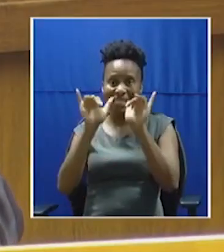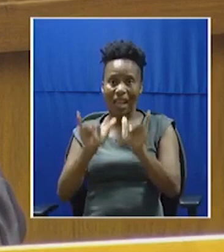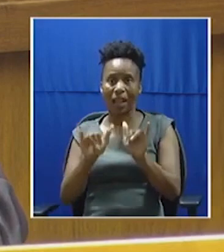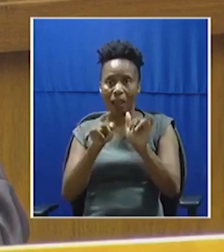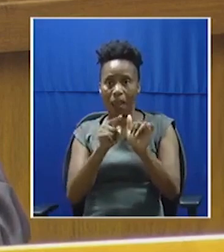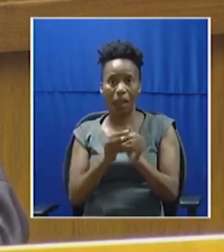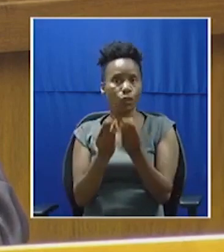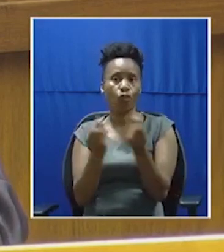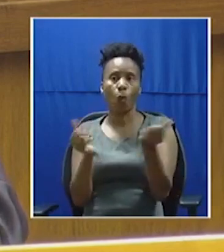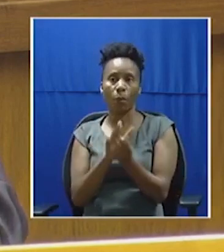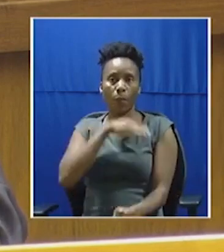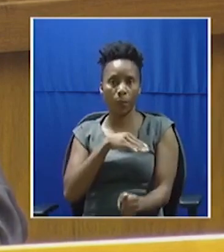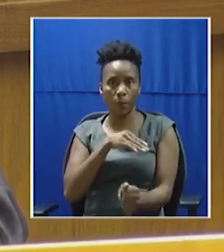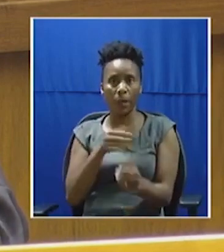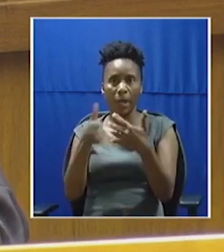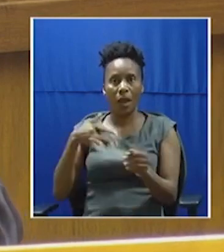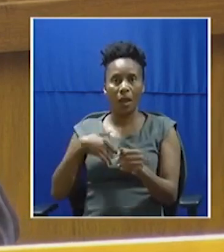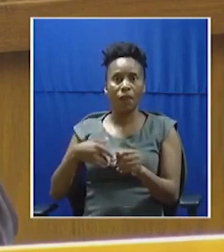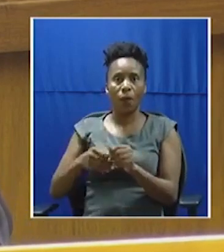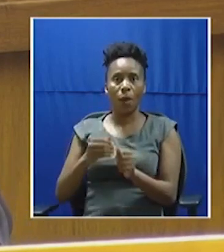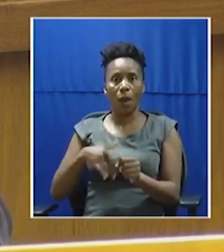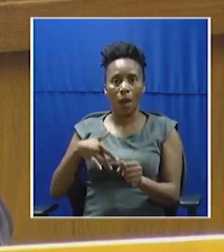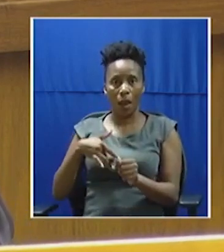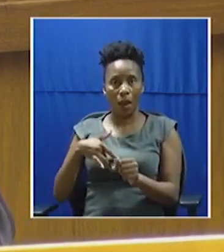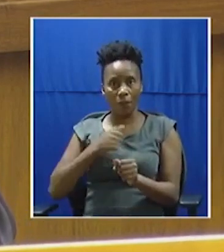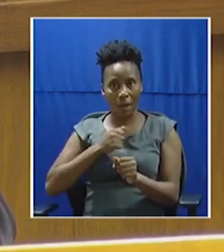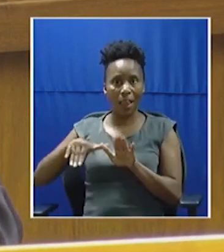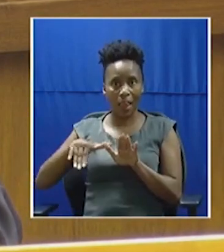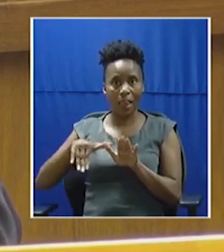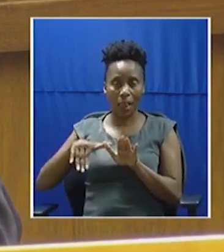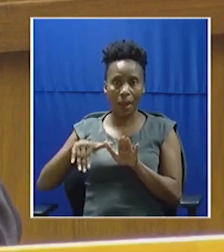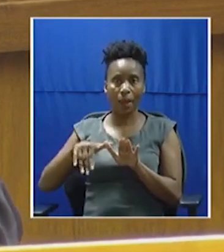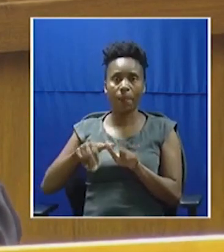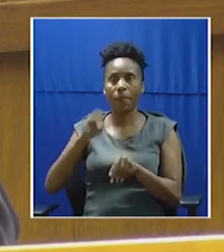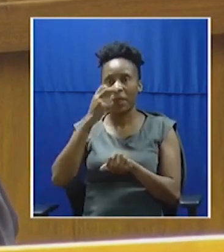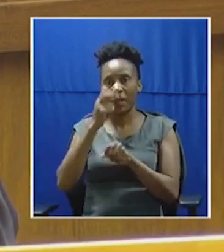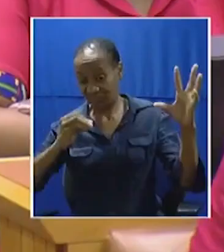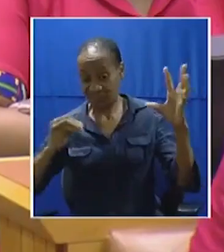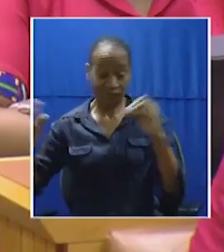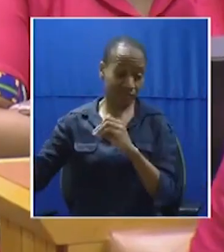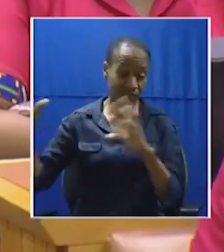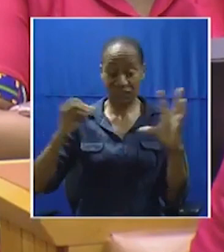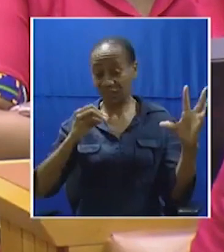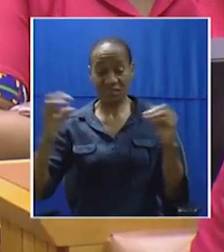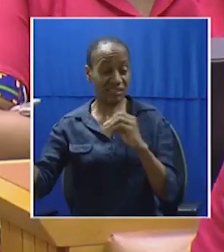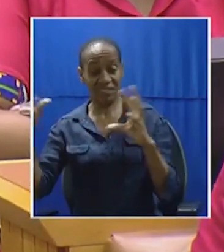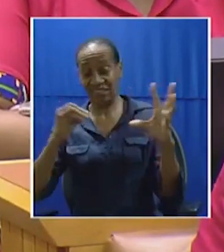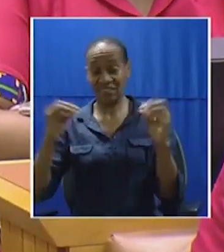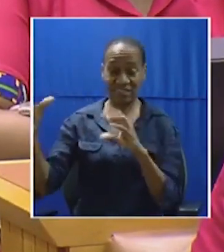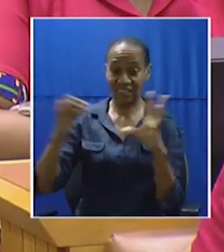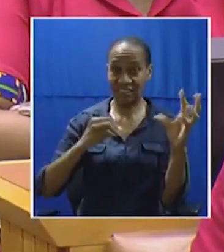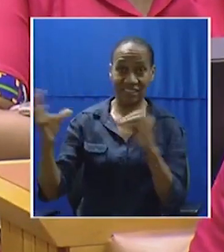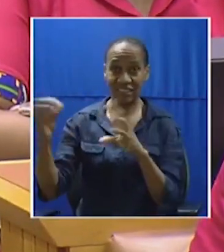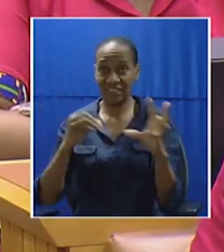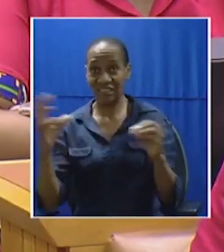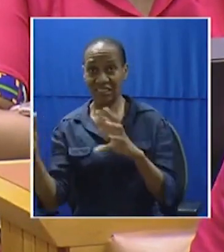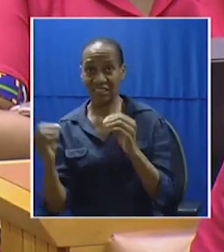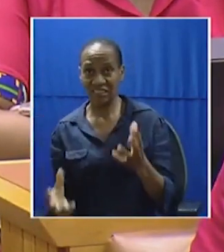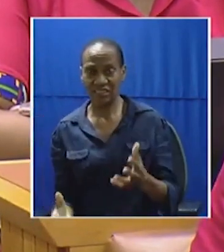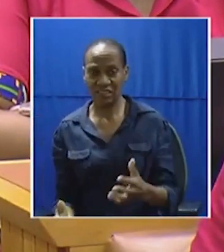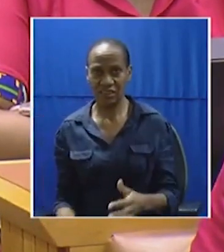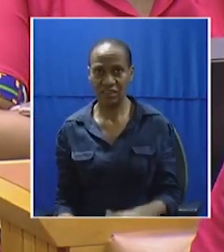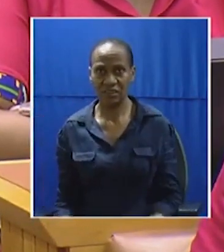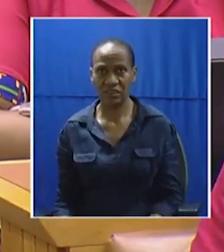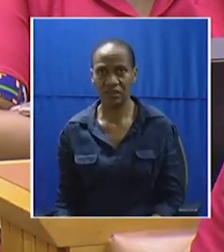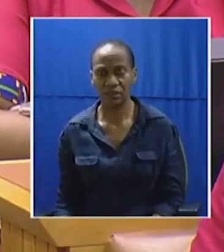Whatever is left of my life, Your Excellency, that broken promise will be the knife in my heart. Who do you think you You can't just rise and talk.